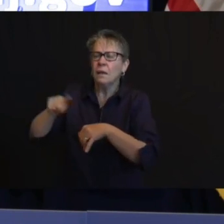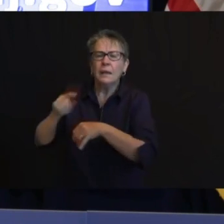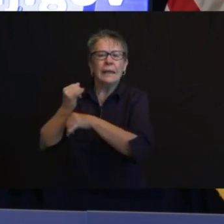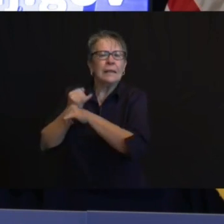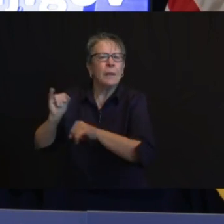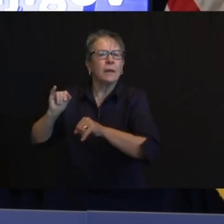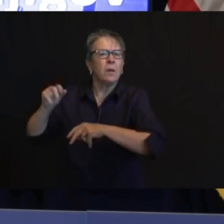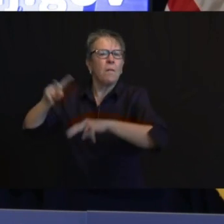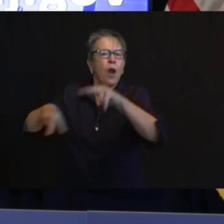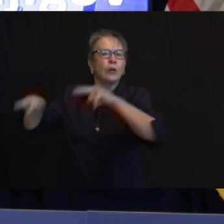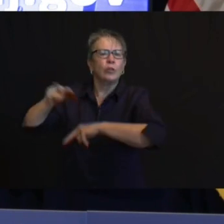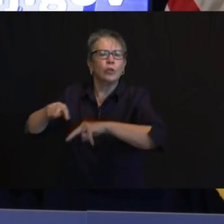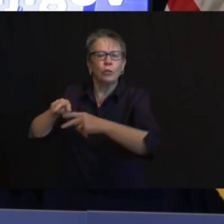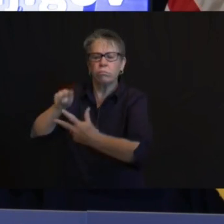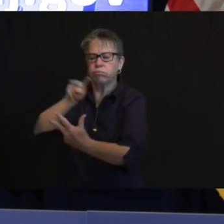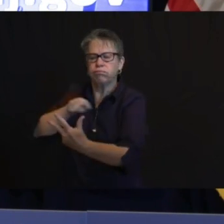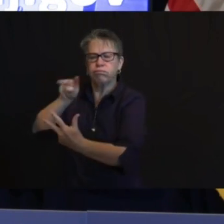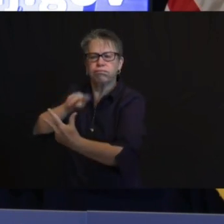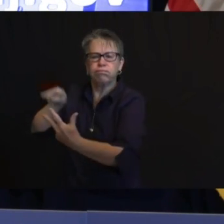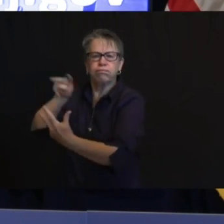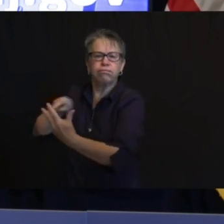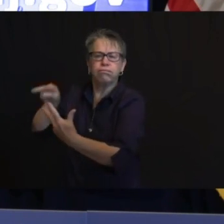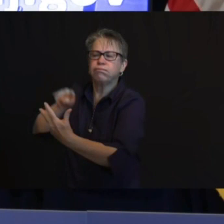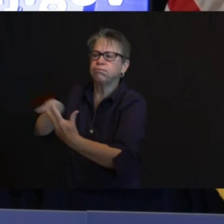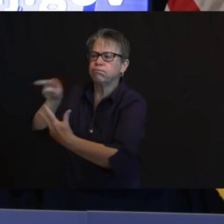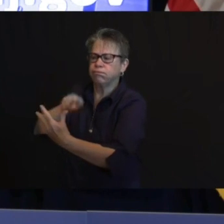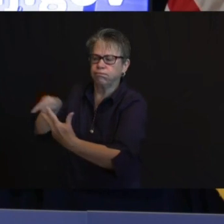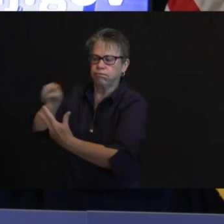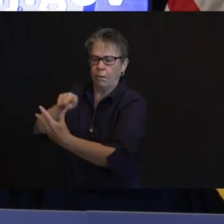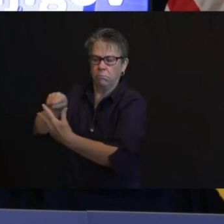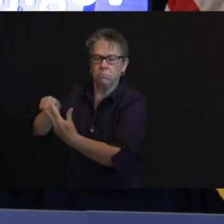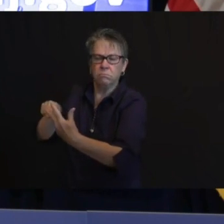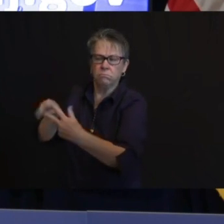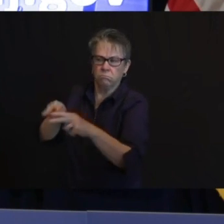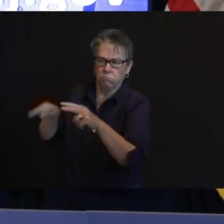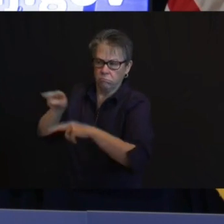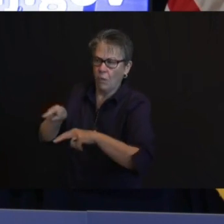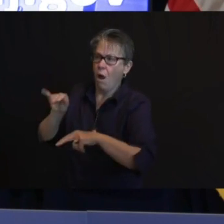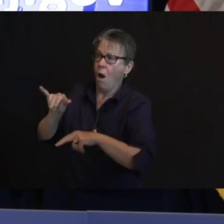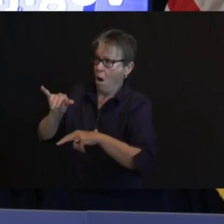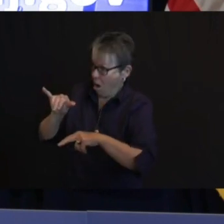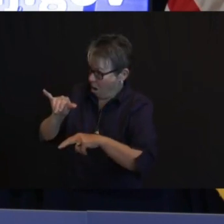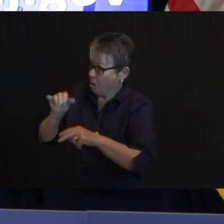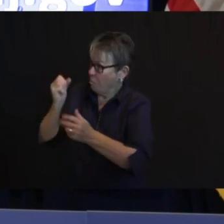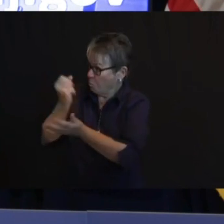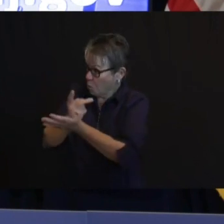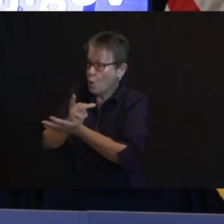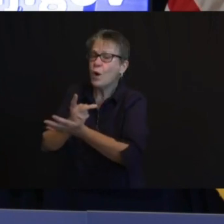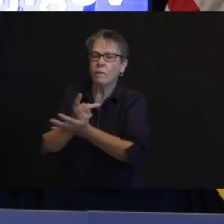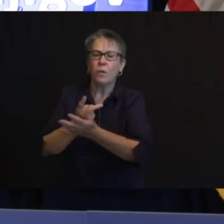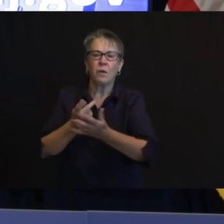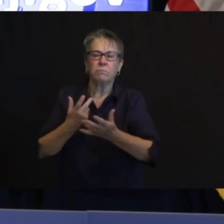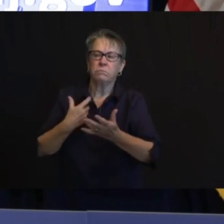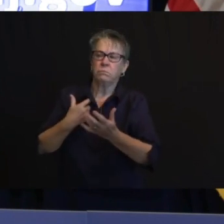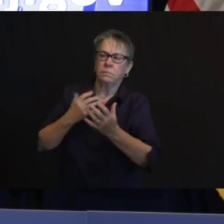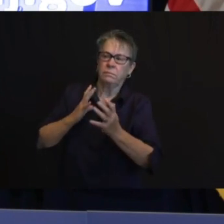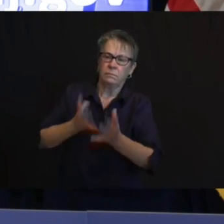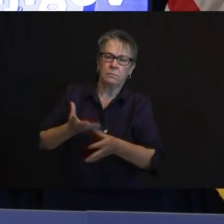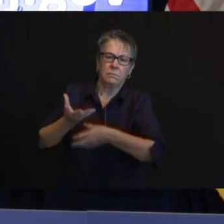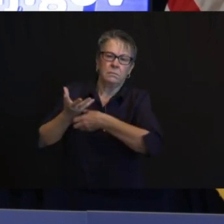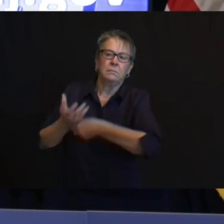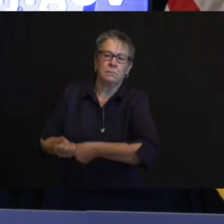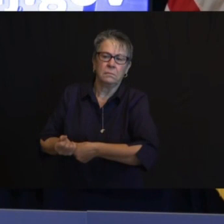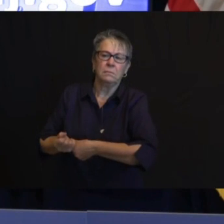will increase further. The vaccine manufacturers all signed a letter to assure the public that they would not allow